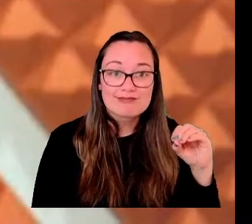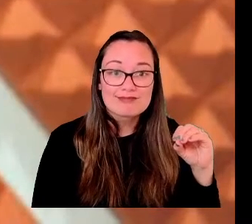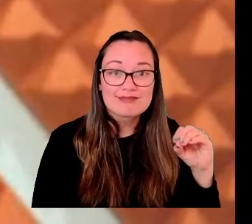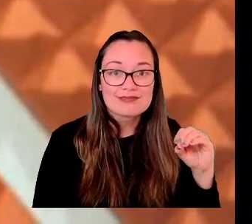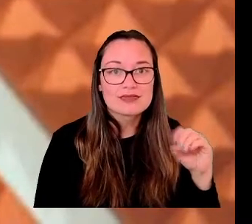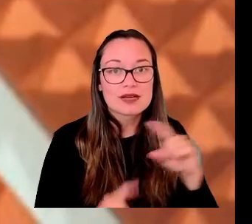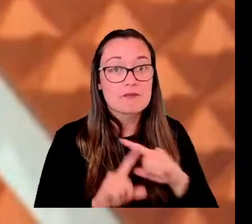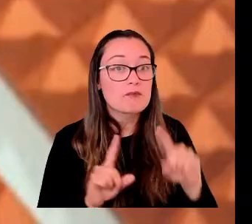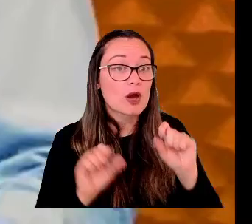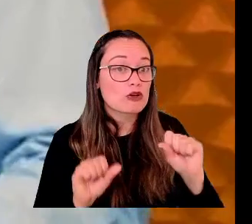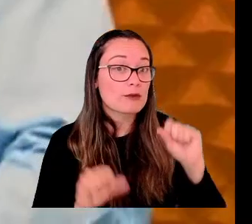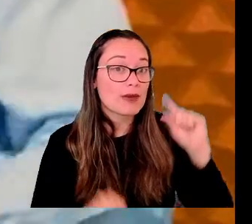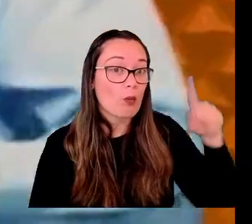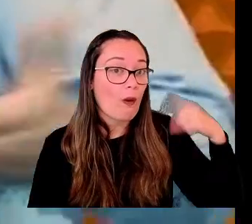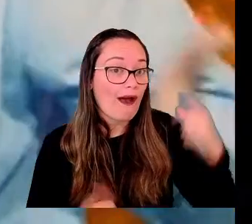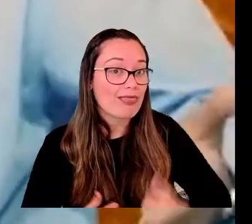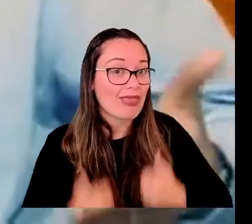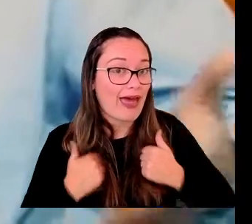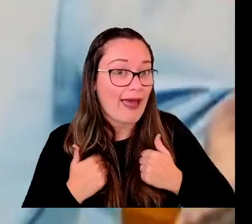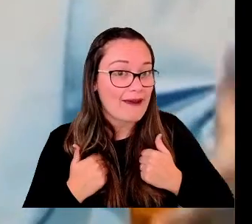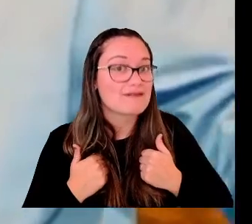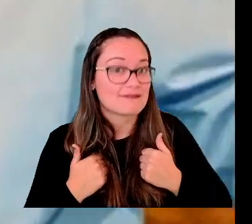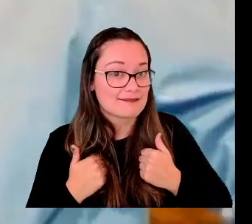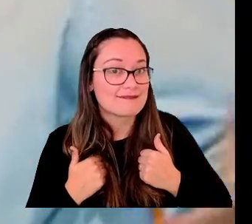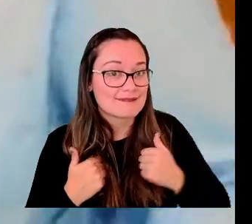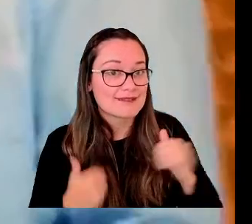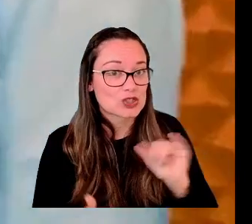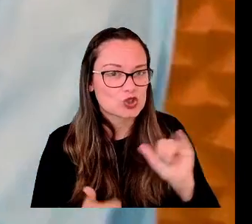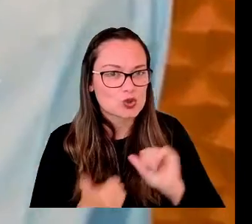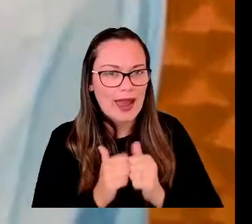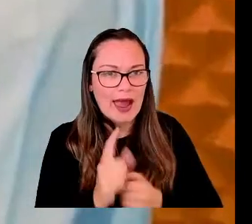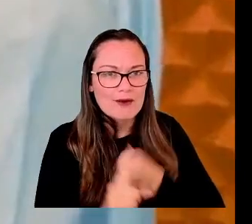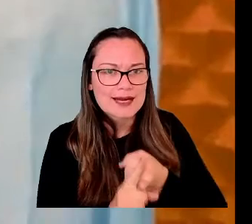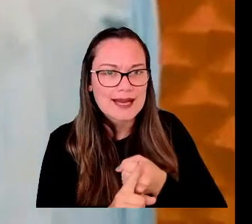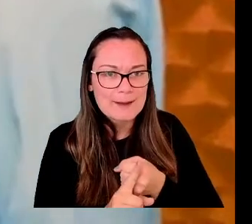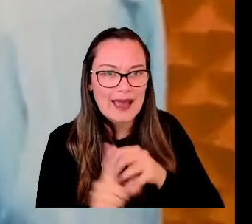could be wildlife as well, and how that impacts an environment.